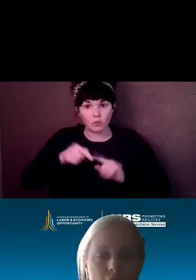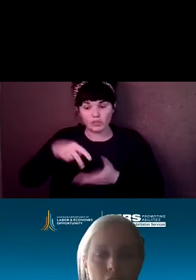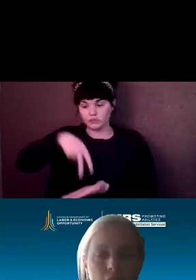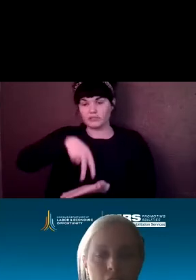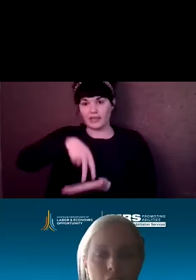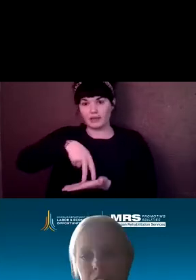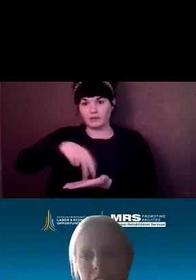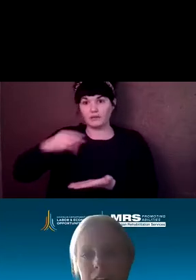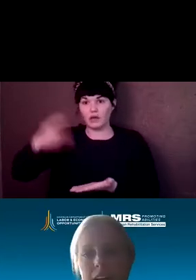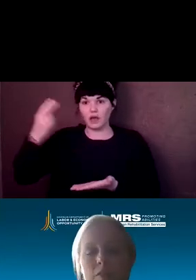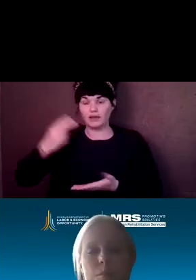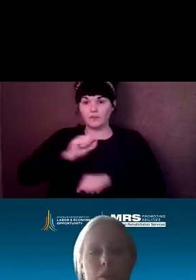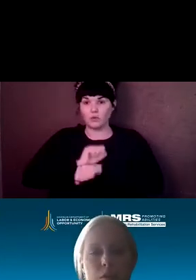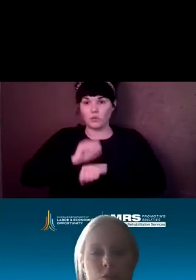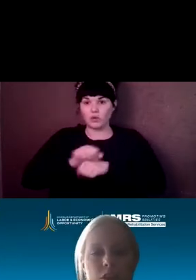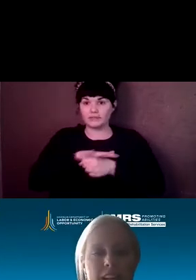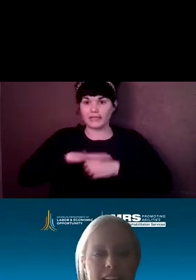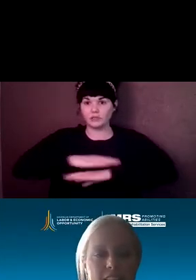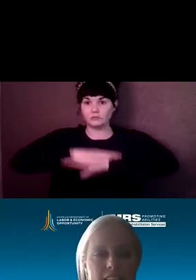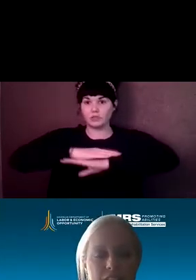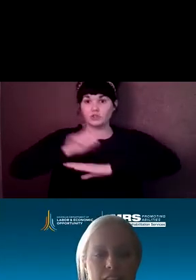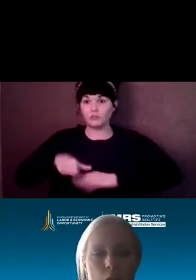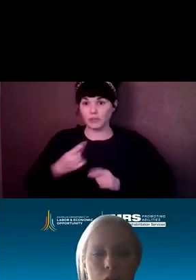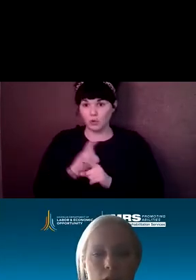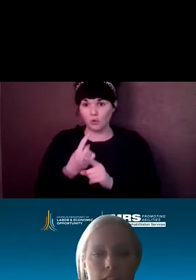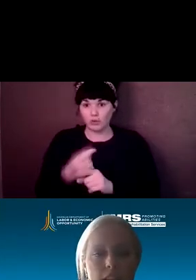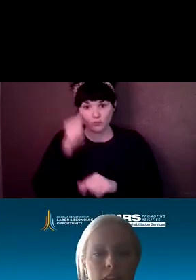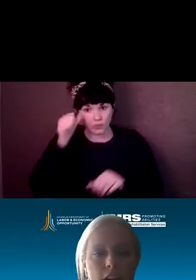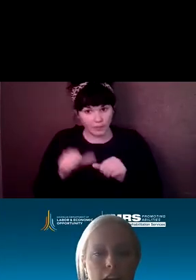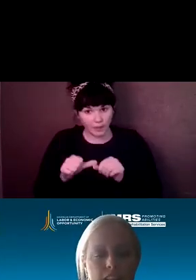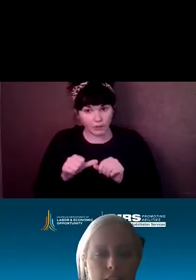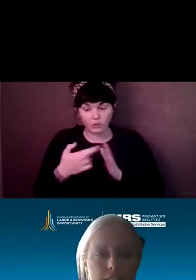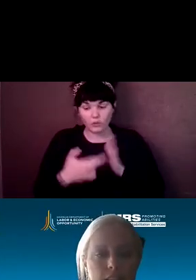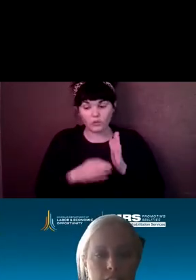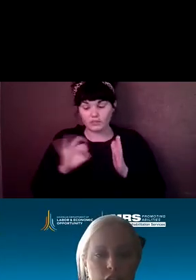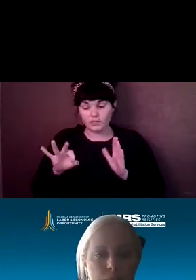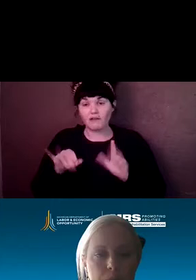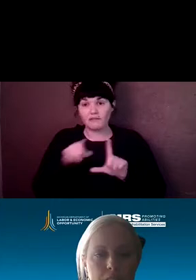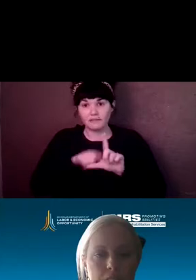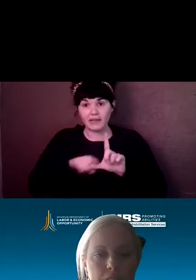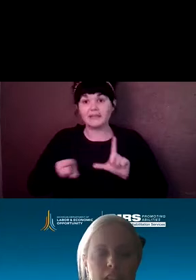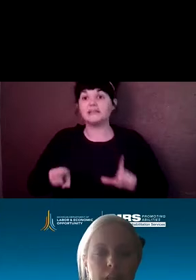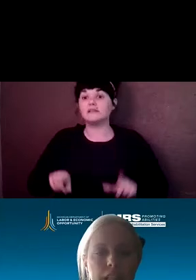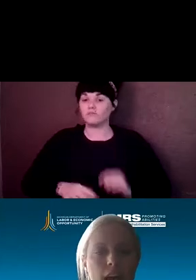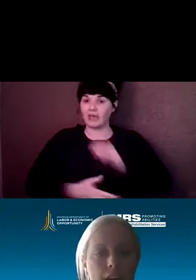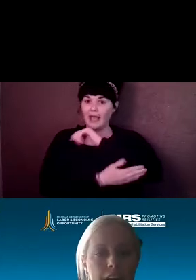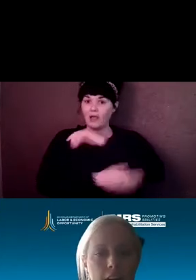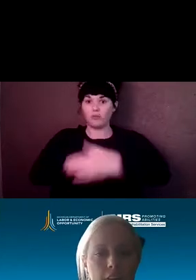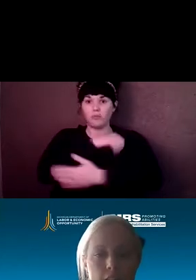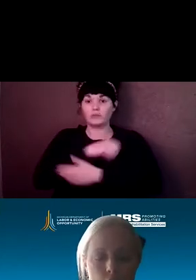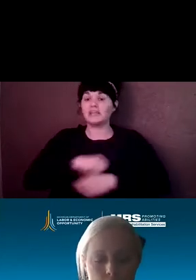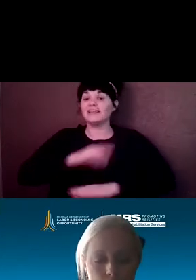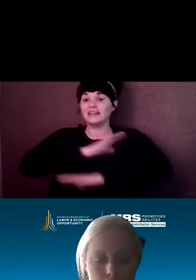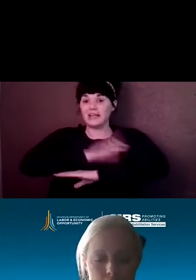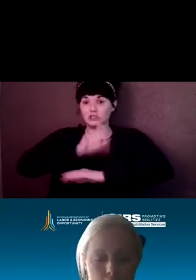be appropriate. Remember that rule of 90s at the elbows. The height of the desk, again, should be approximately high enough